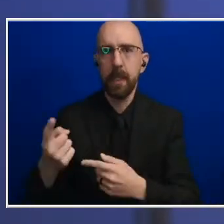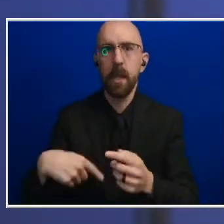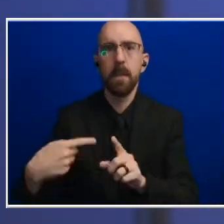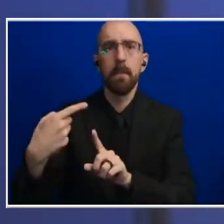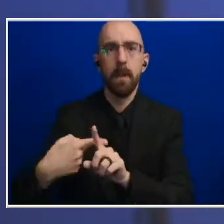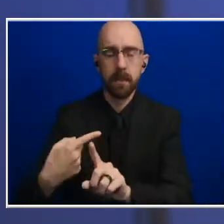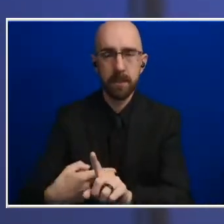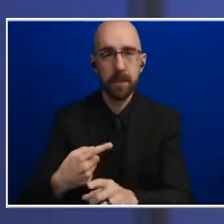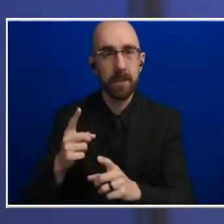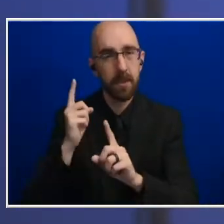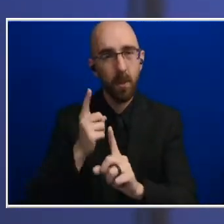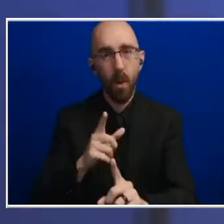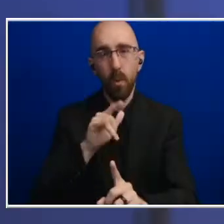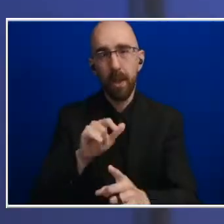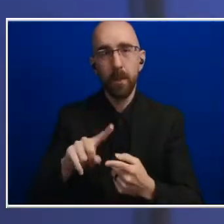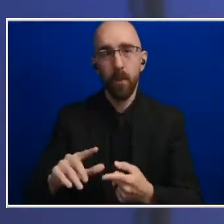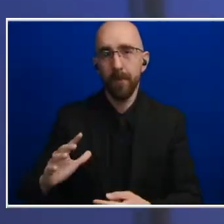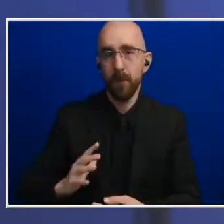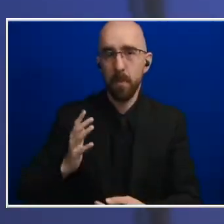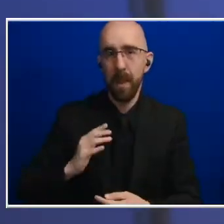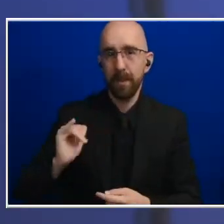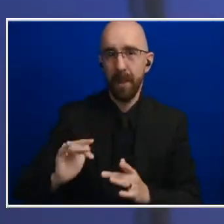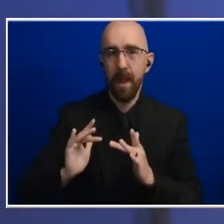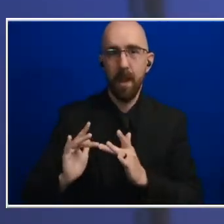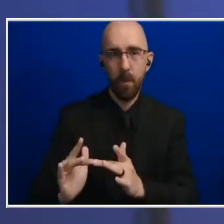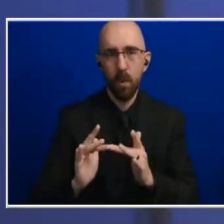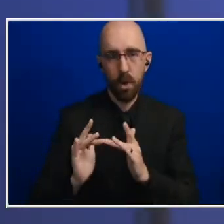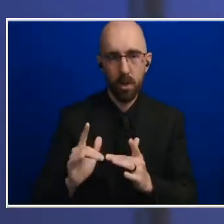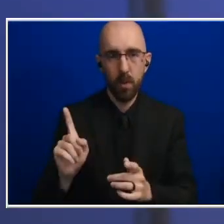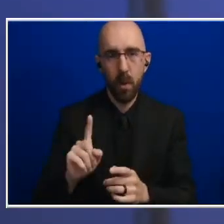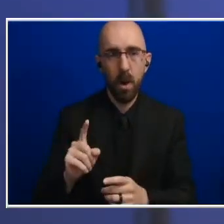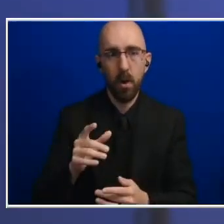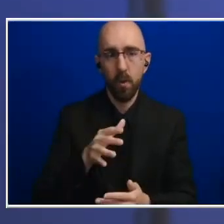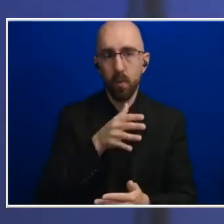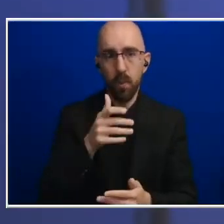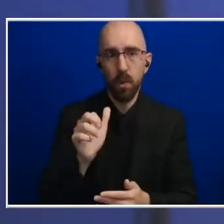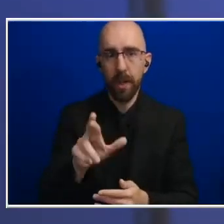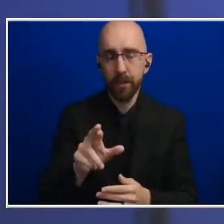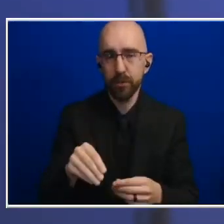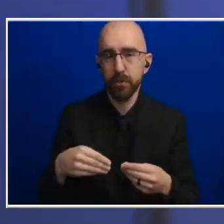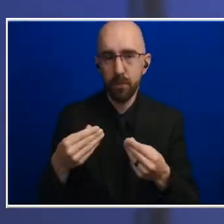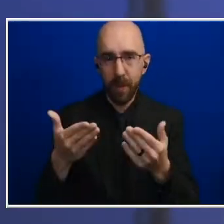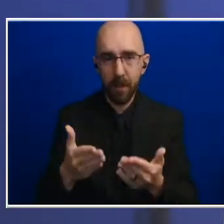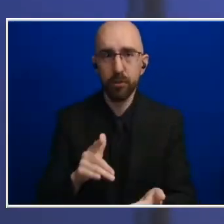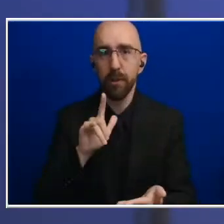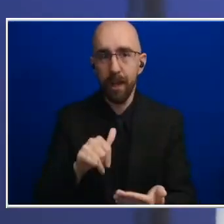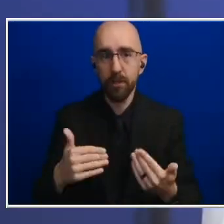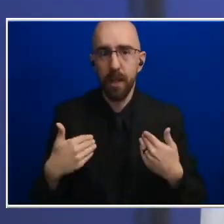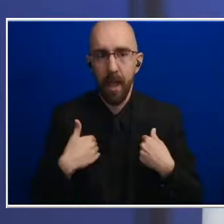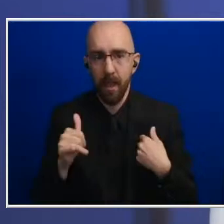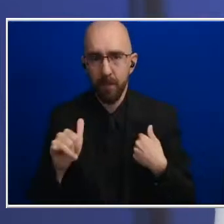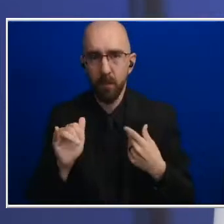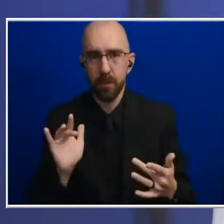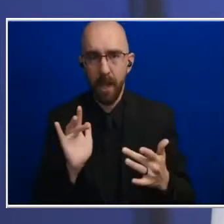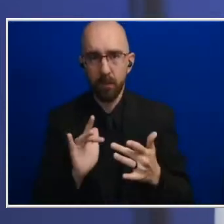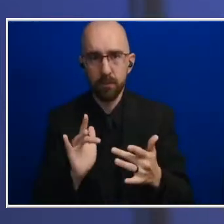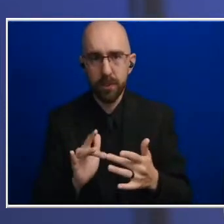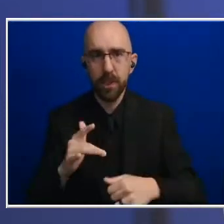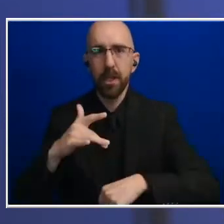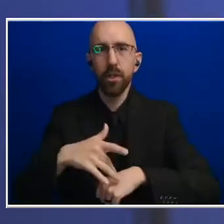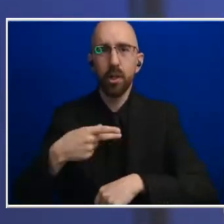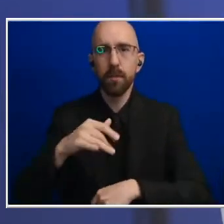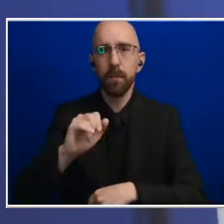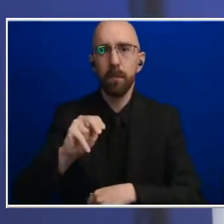to formalize that network where rural cancer providers actually have those outreach and those touch points. So essentially